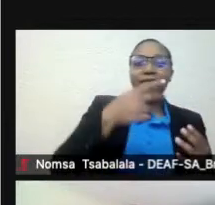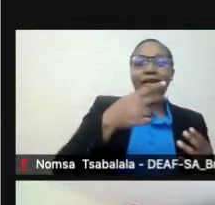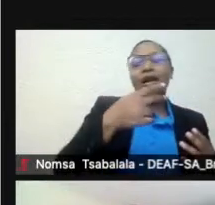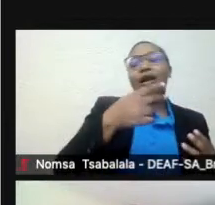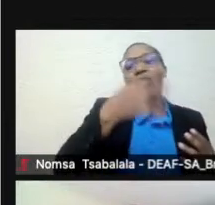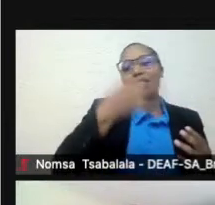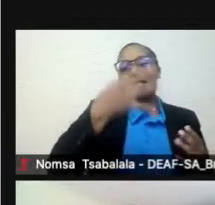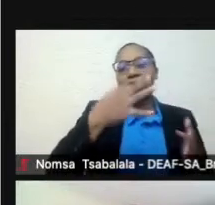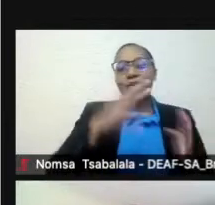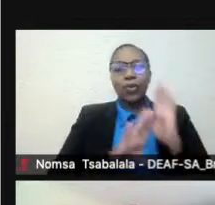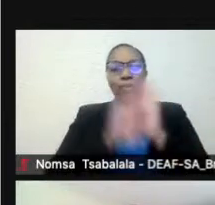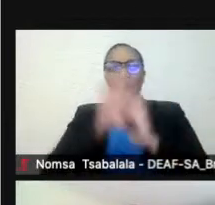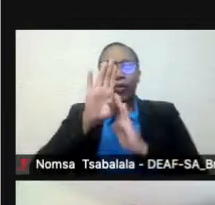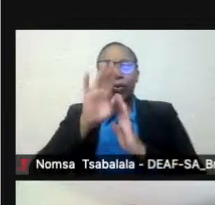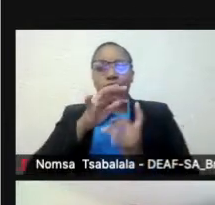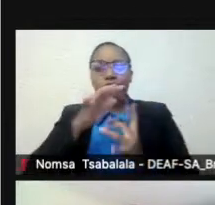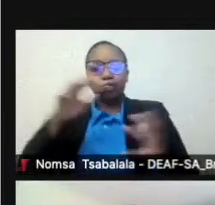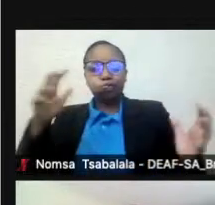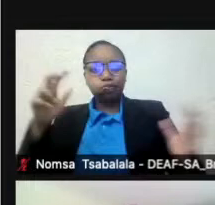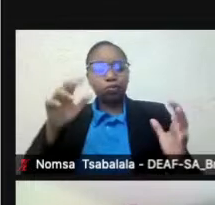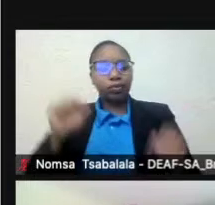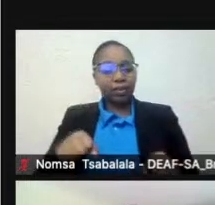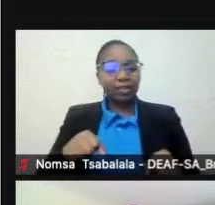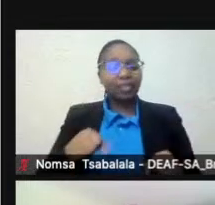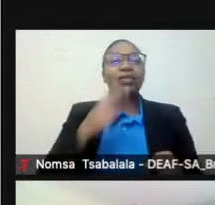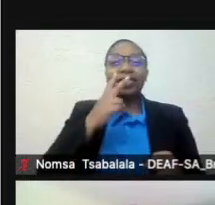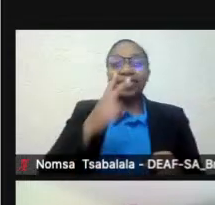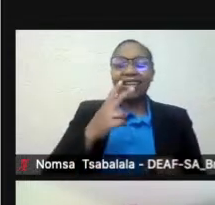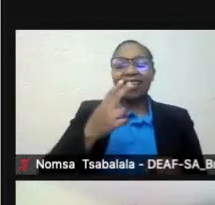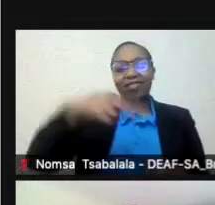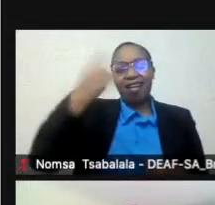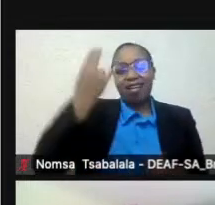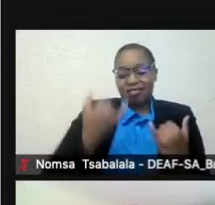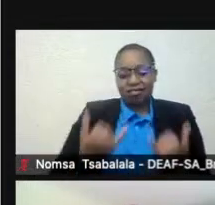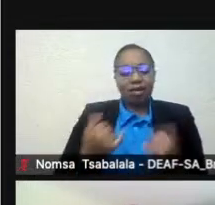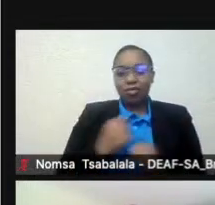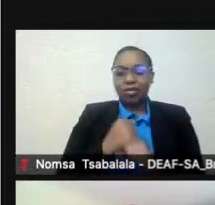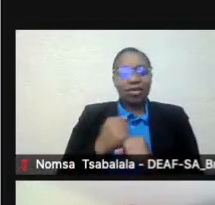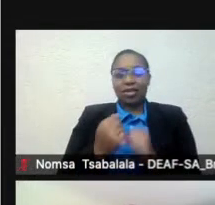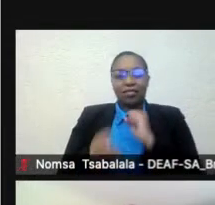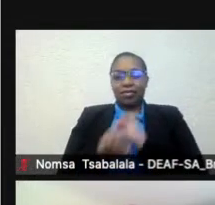seeing in cases and admissions is higher than we've seen it before.